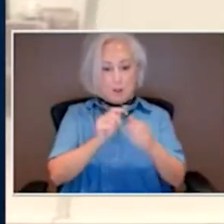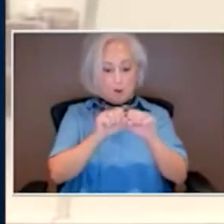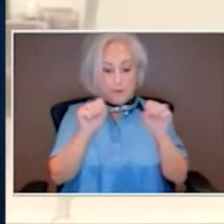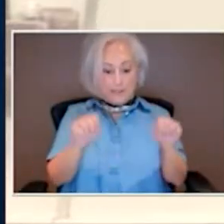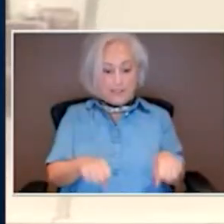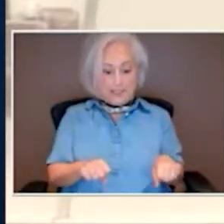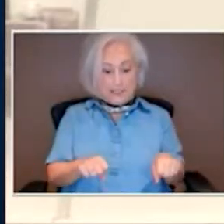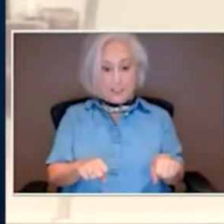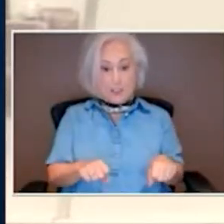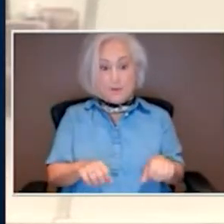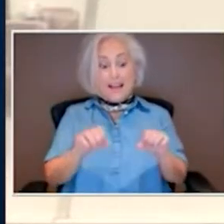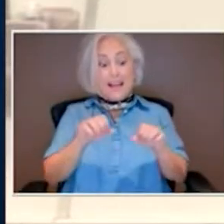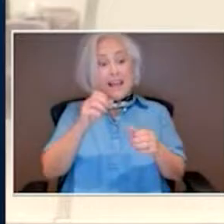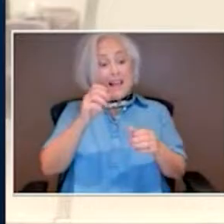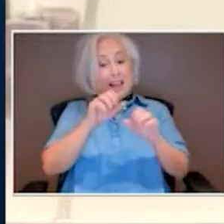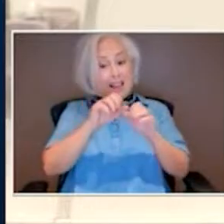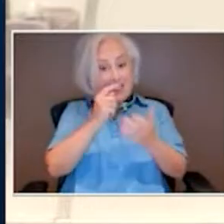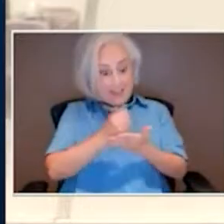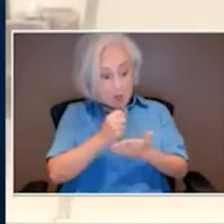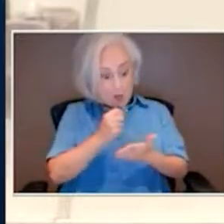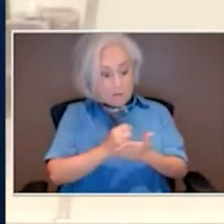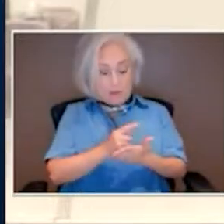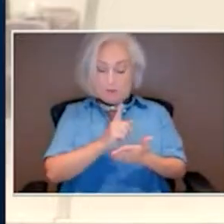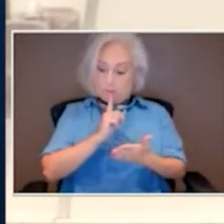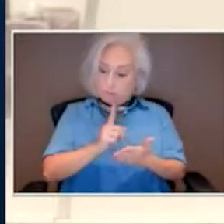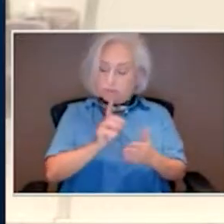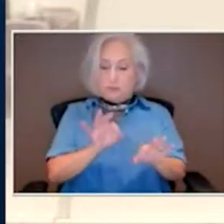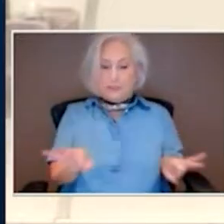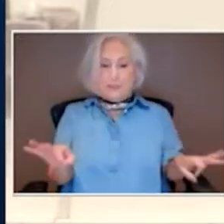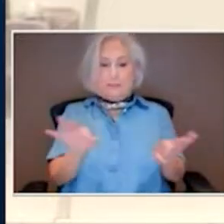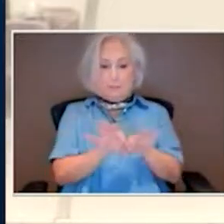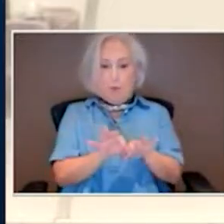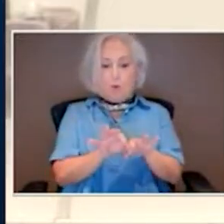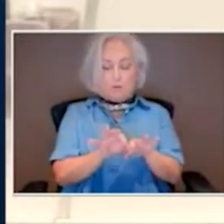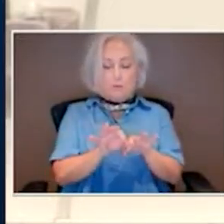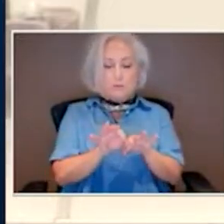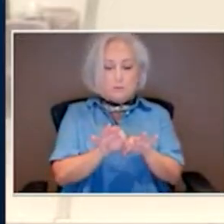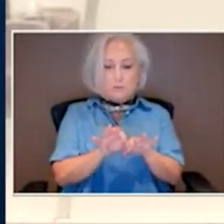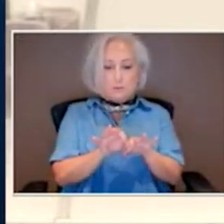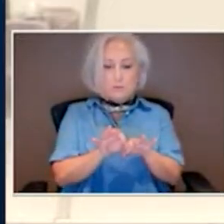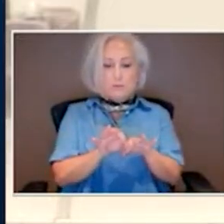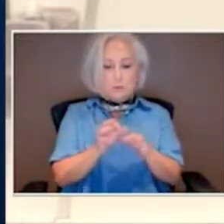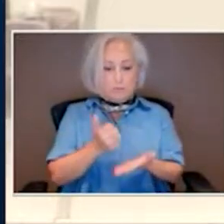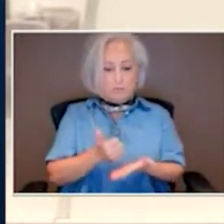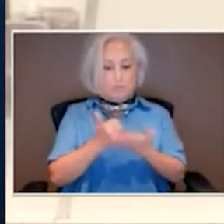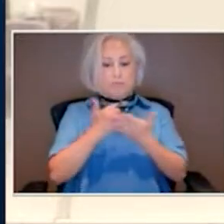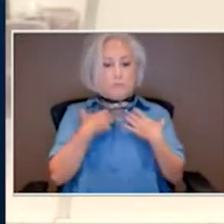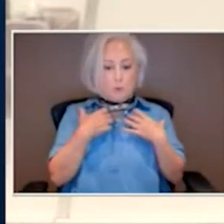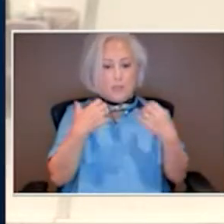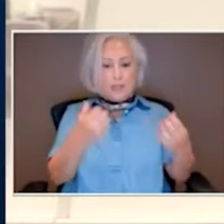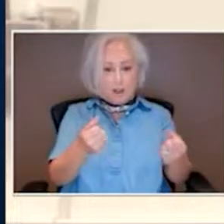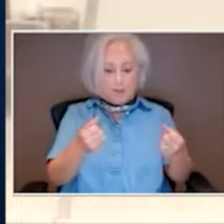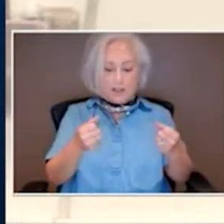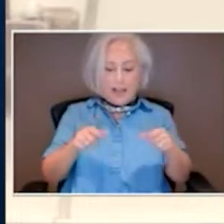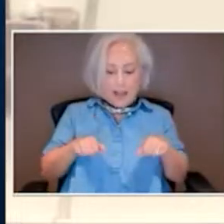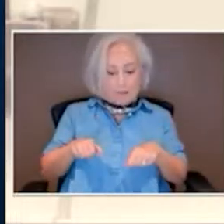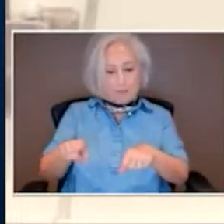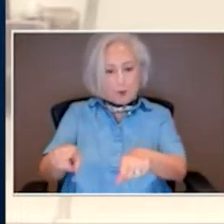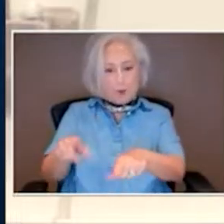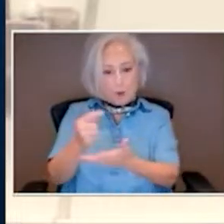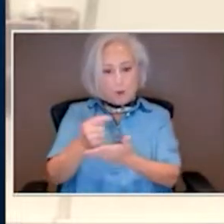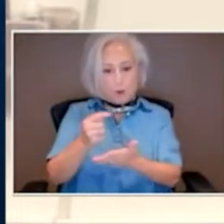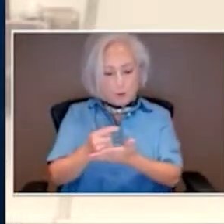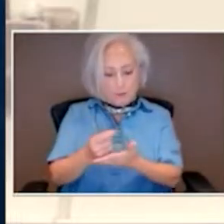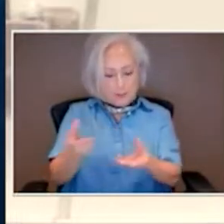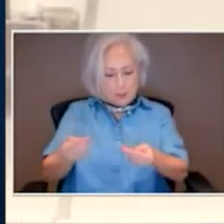has been essential in my time in recovery as well as during treatment, of giving me